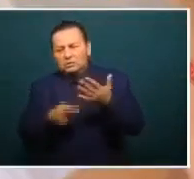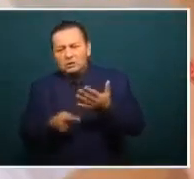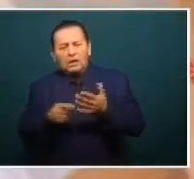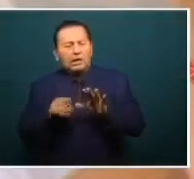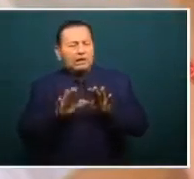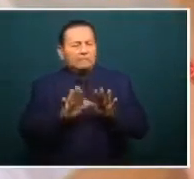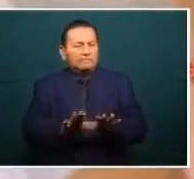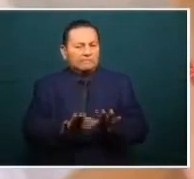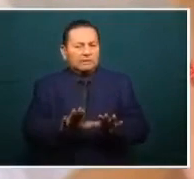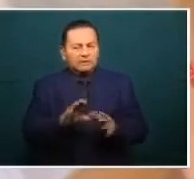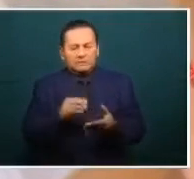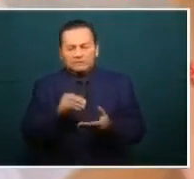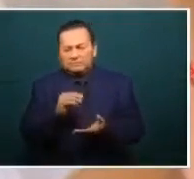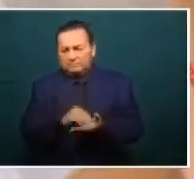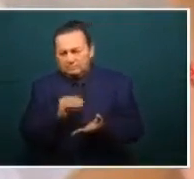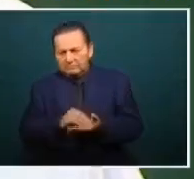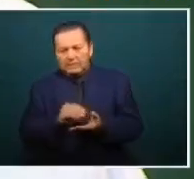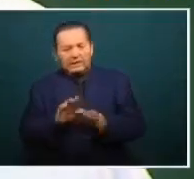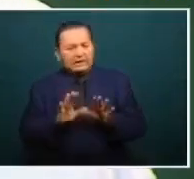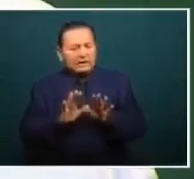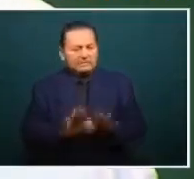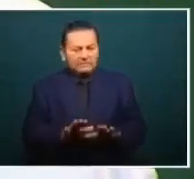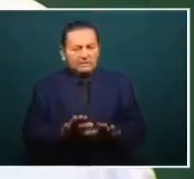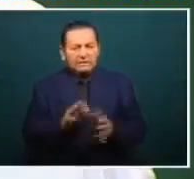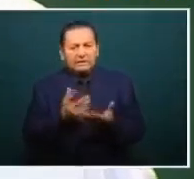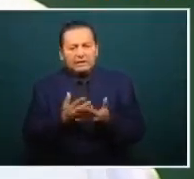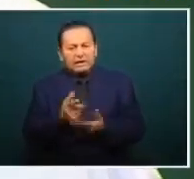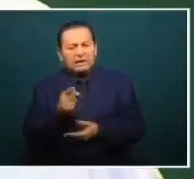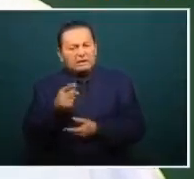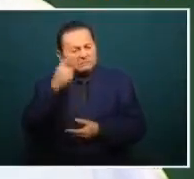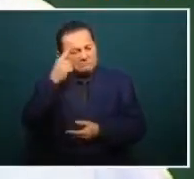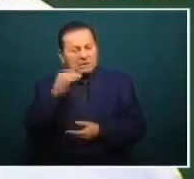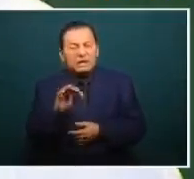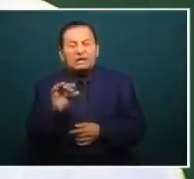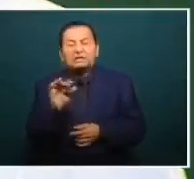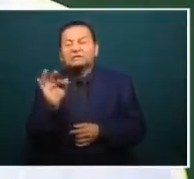We are not going to talk about that. We'll maintain